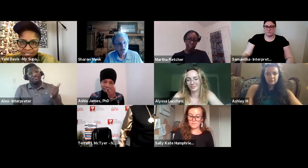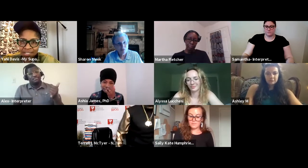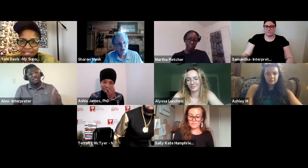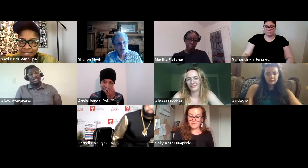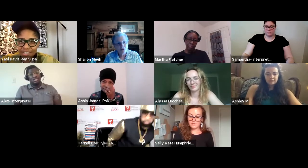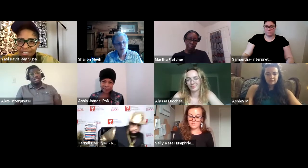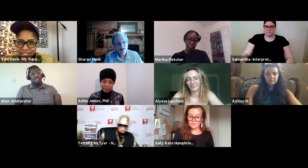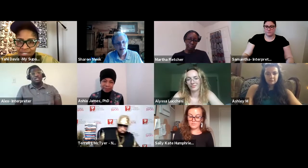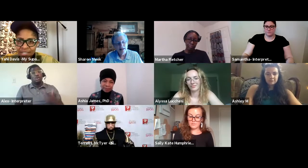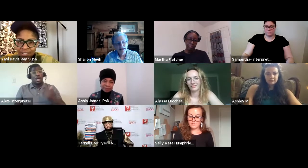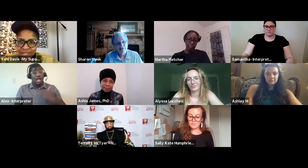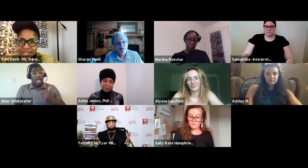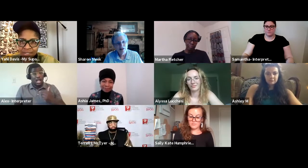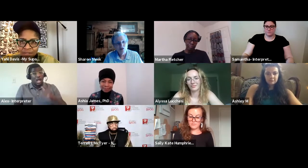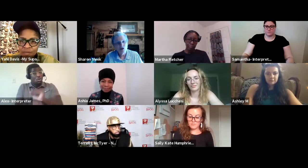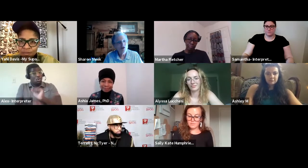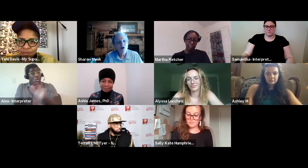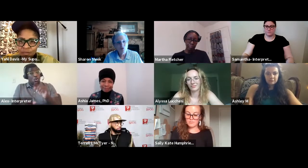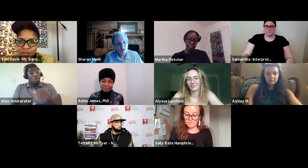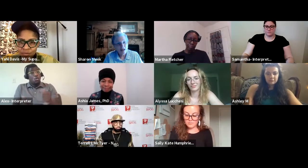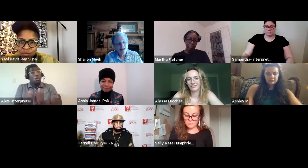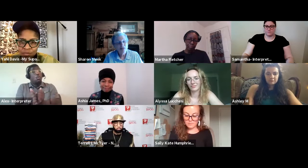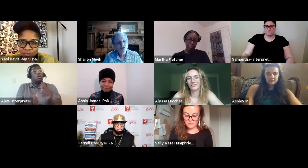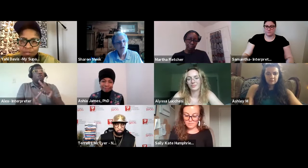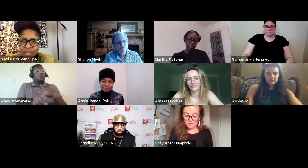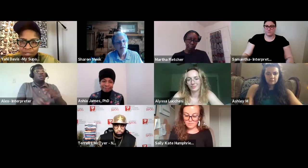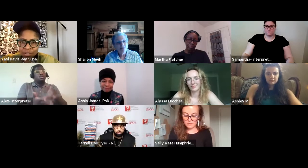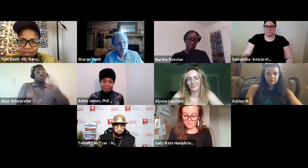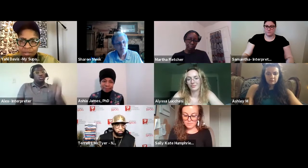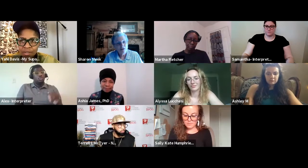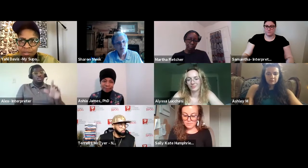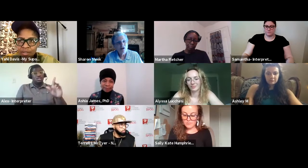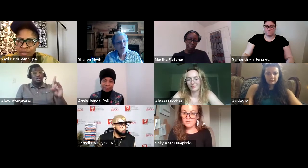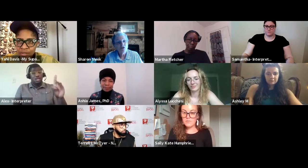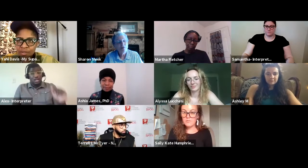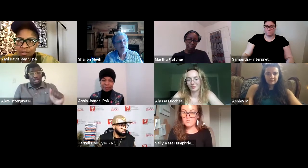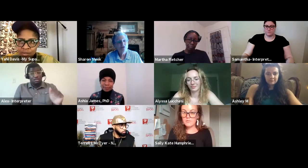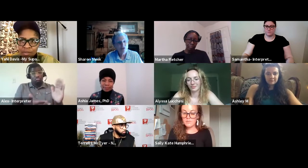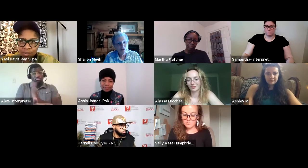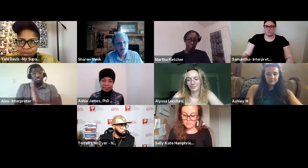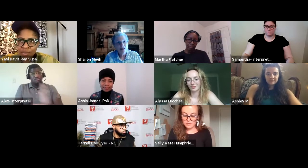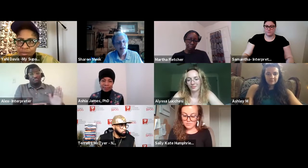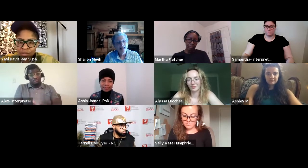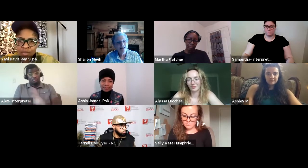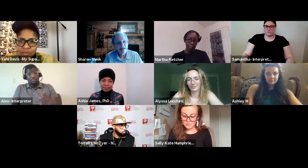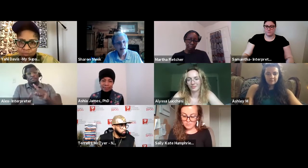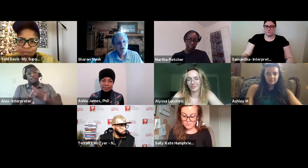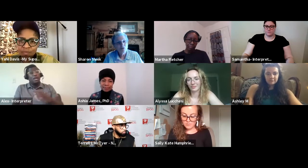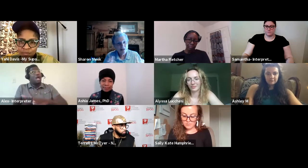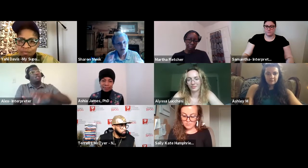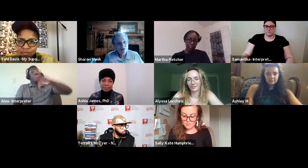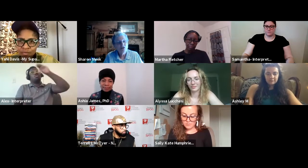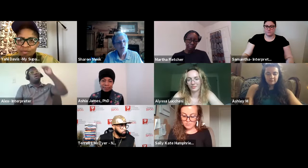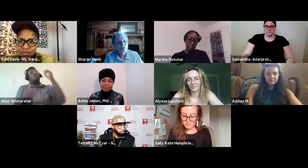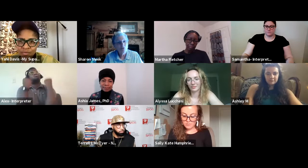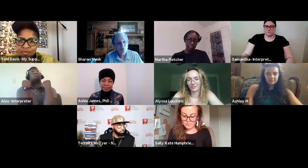of disabilities, and learned a whole lot, not just about deafness, but also about teaching and how